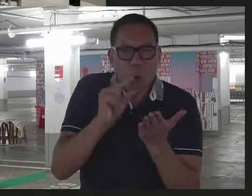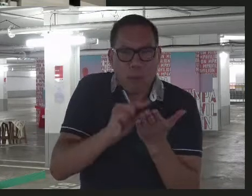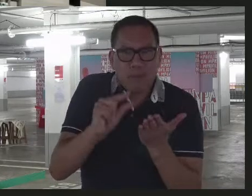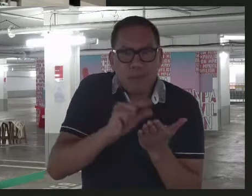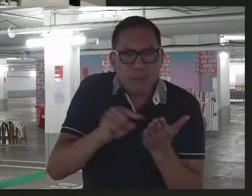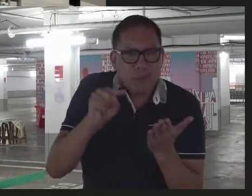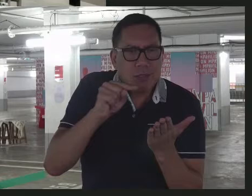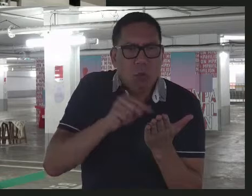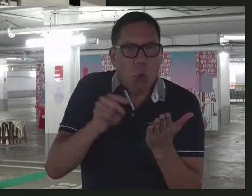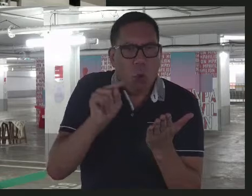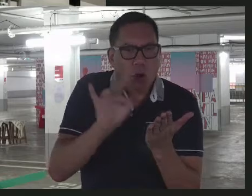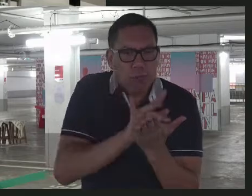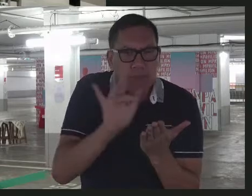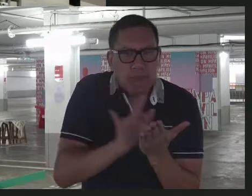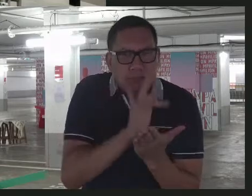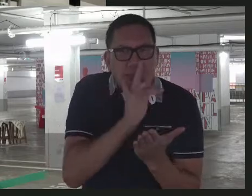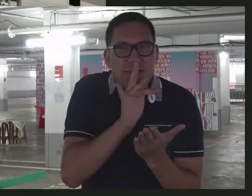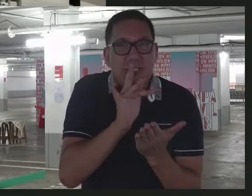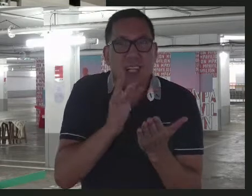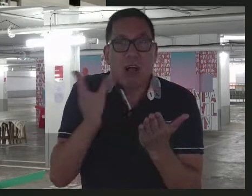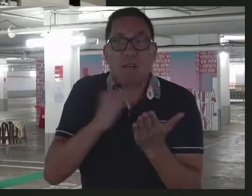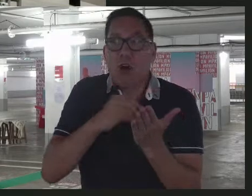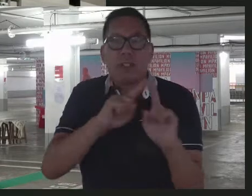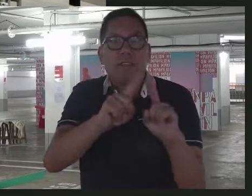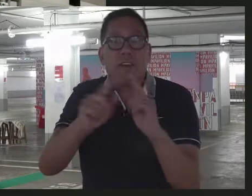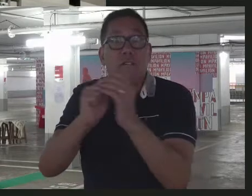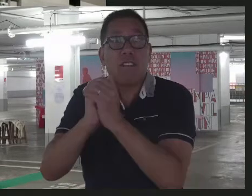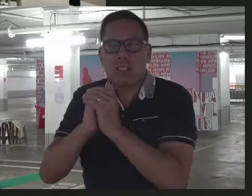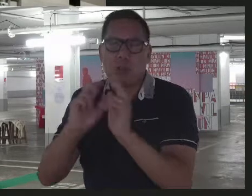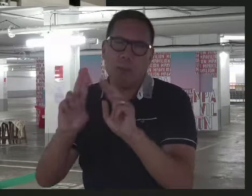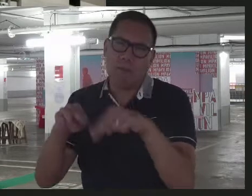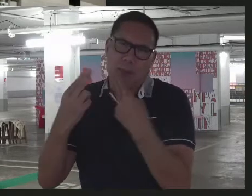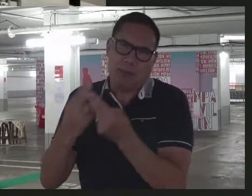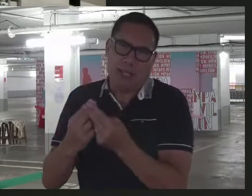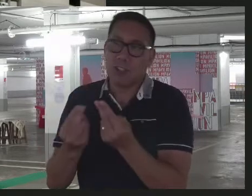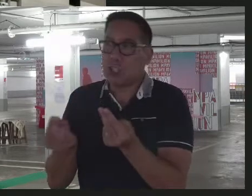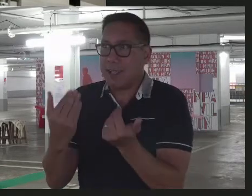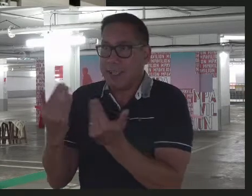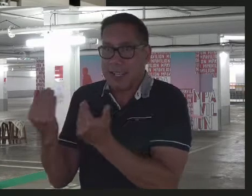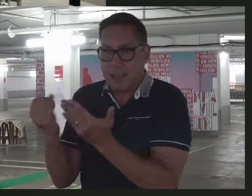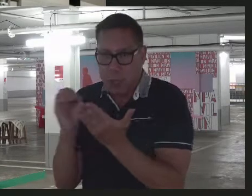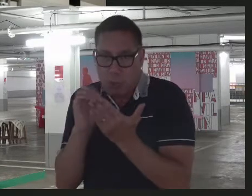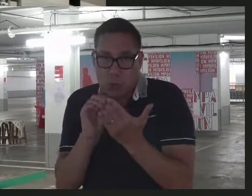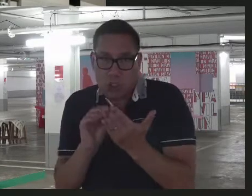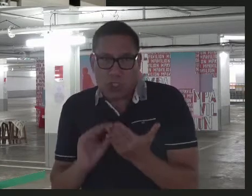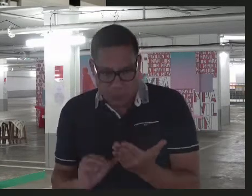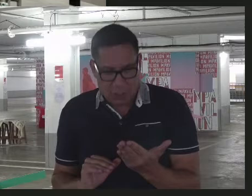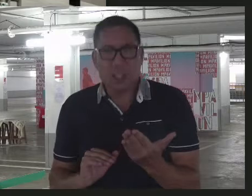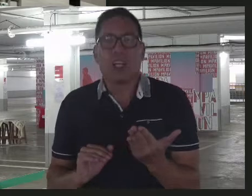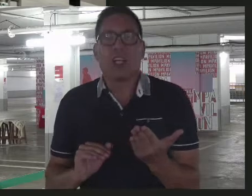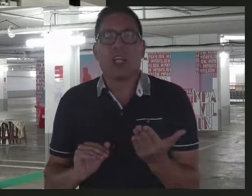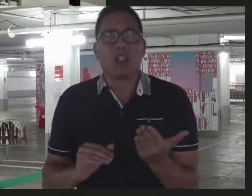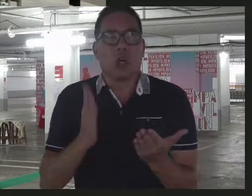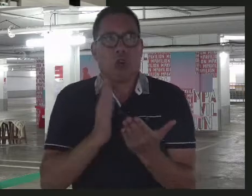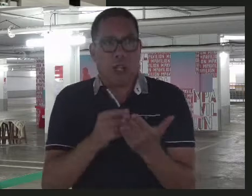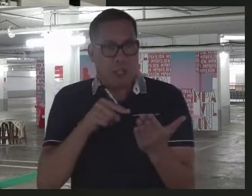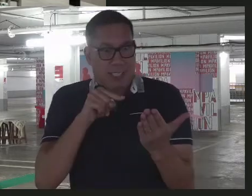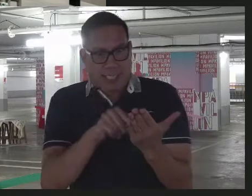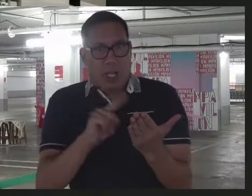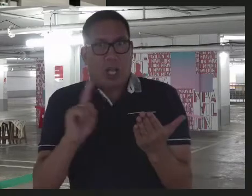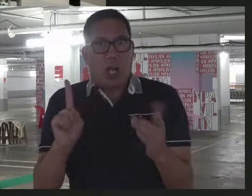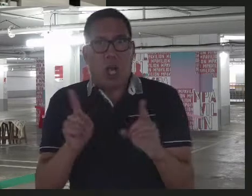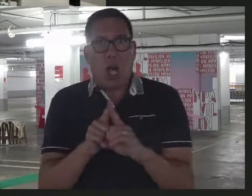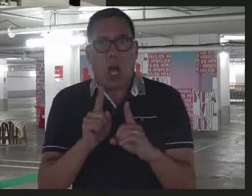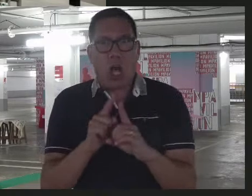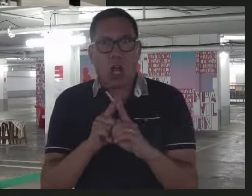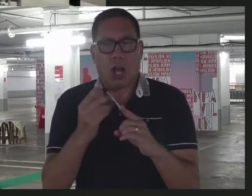friends and family within my life, and exploring the idea that in a sense our lives, even these